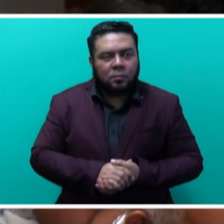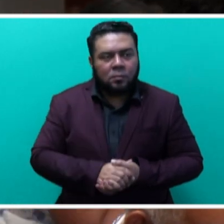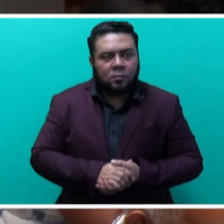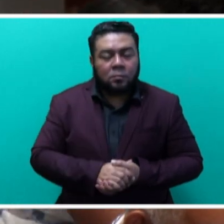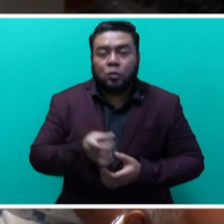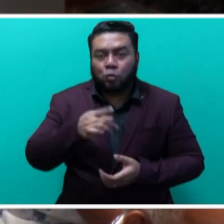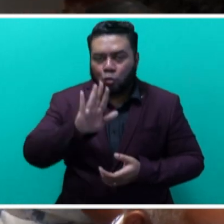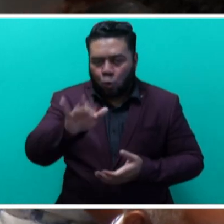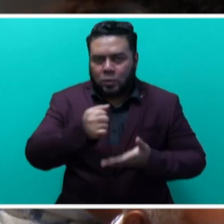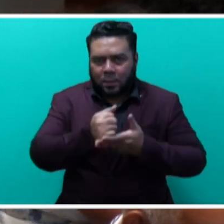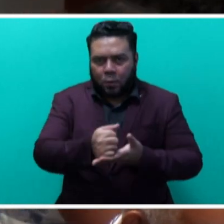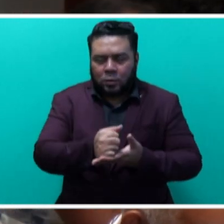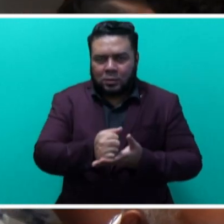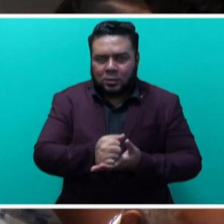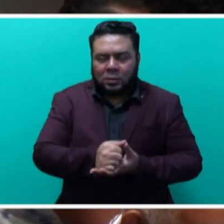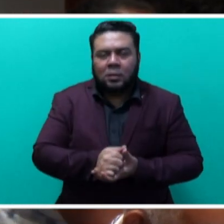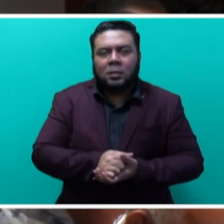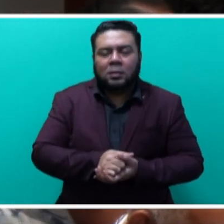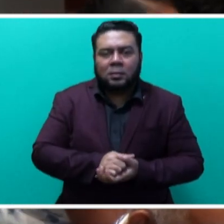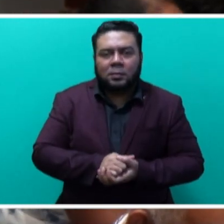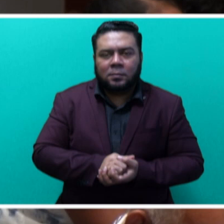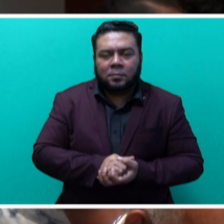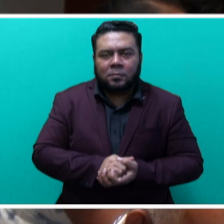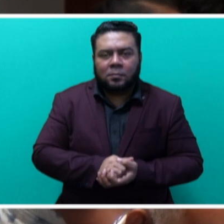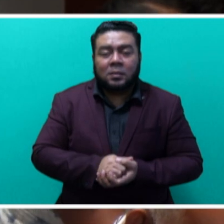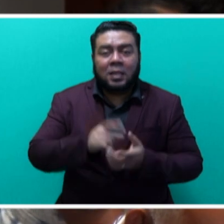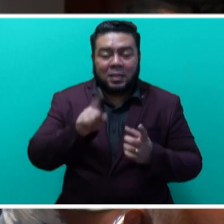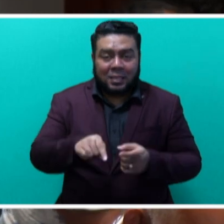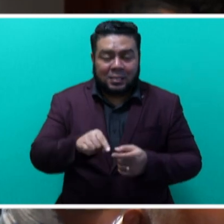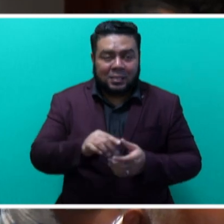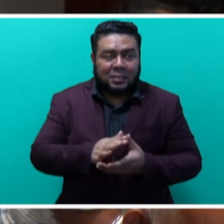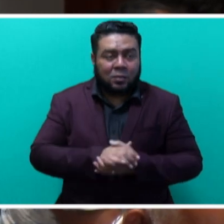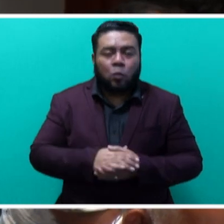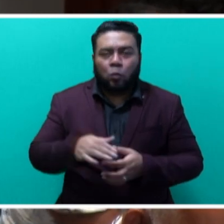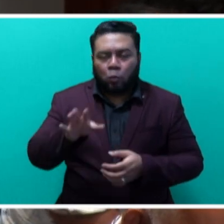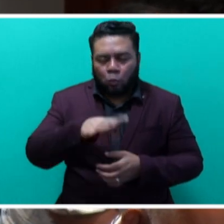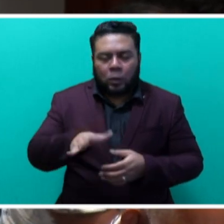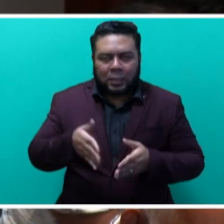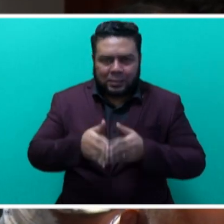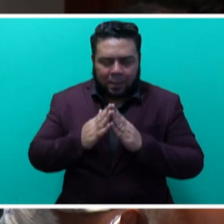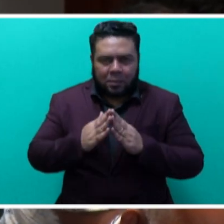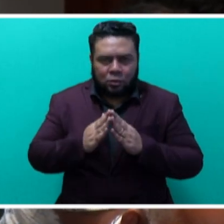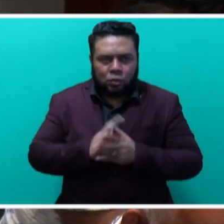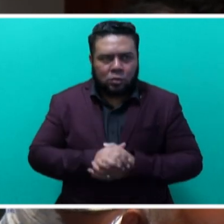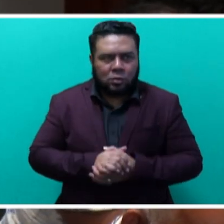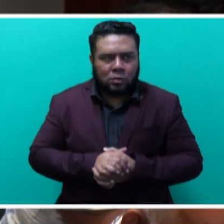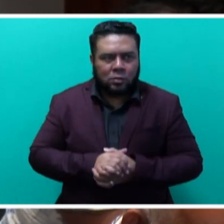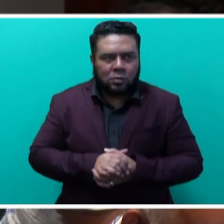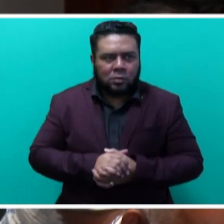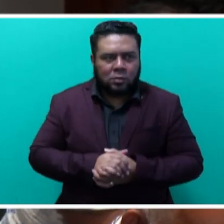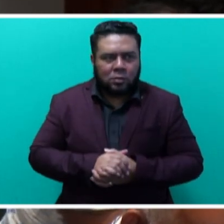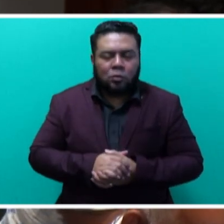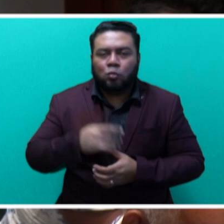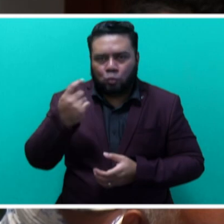to your support and anticipates that this dairy facility will be established